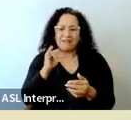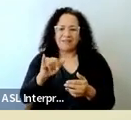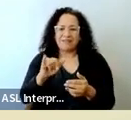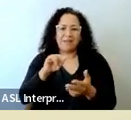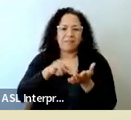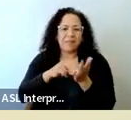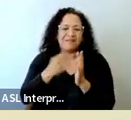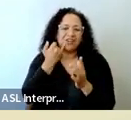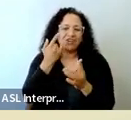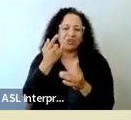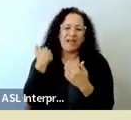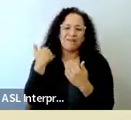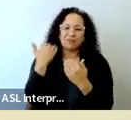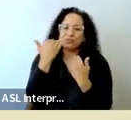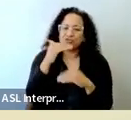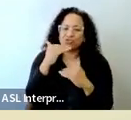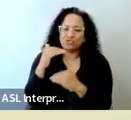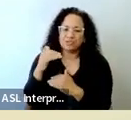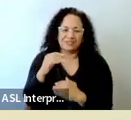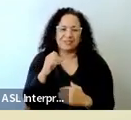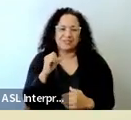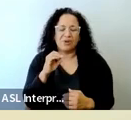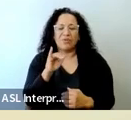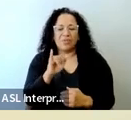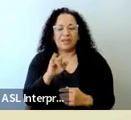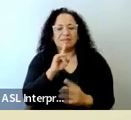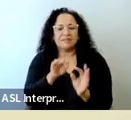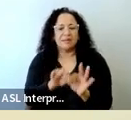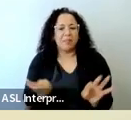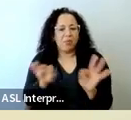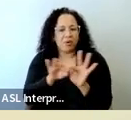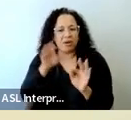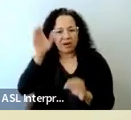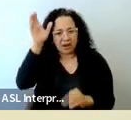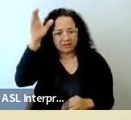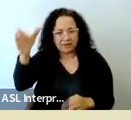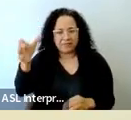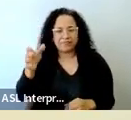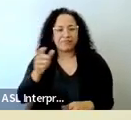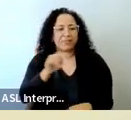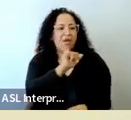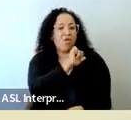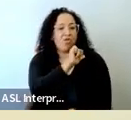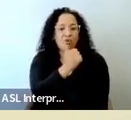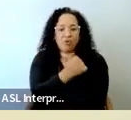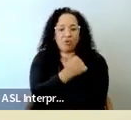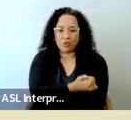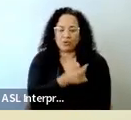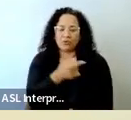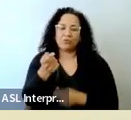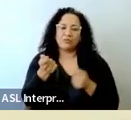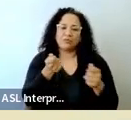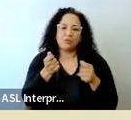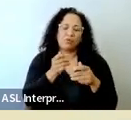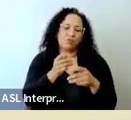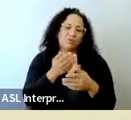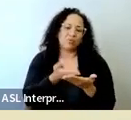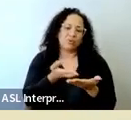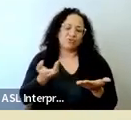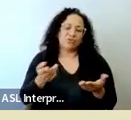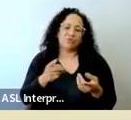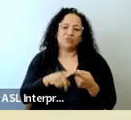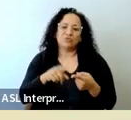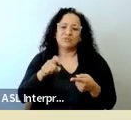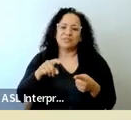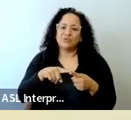meaningful life. And so that's an important concept. Authority, to have control over the resources necessary to implement that plan. That